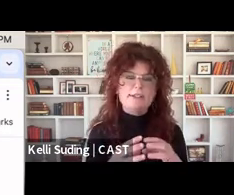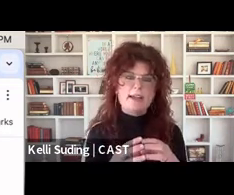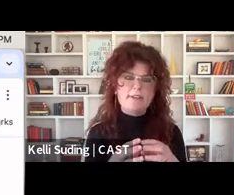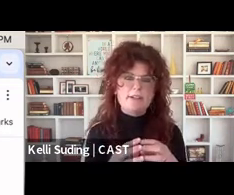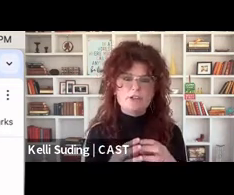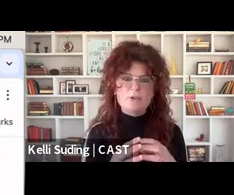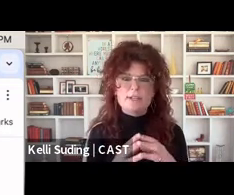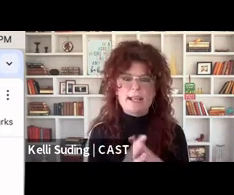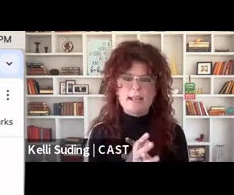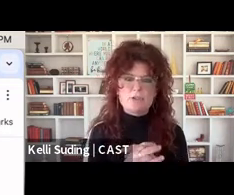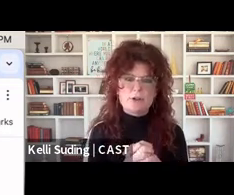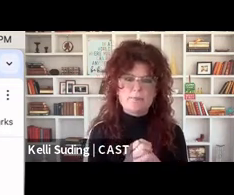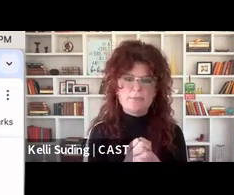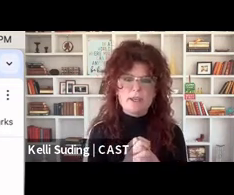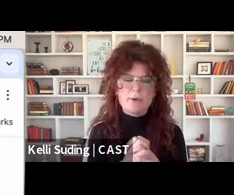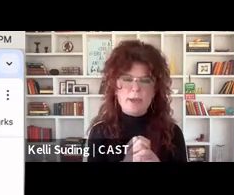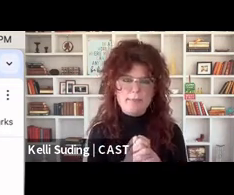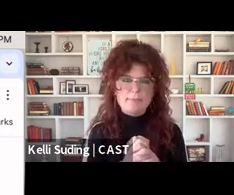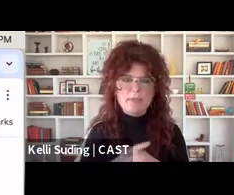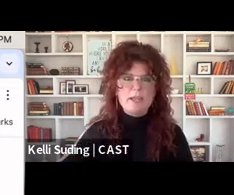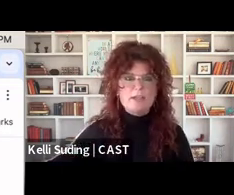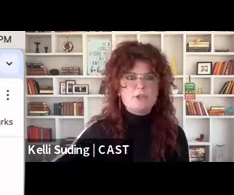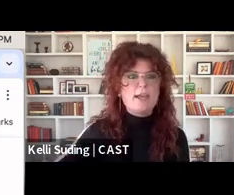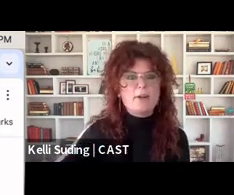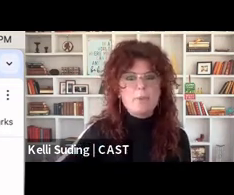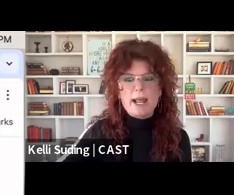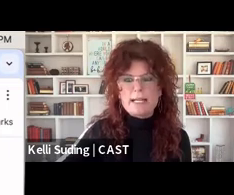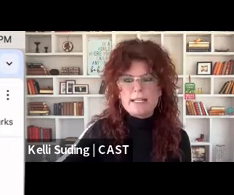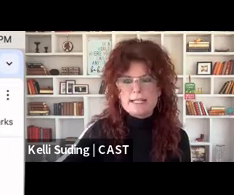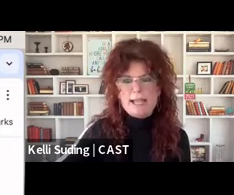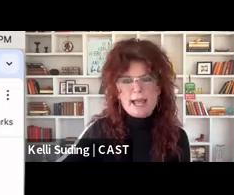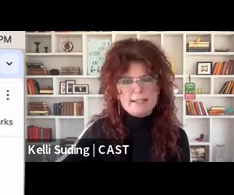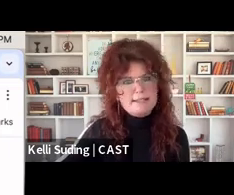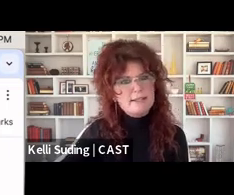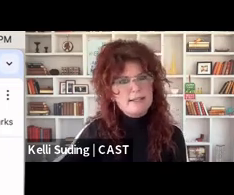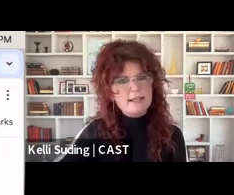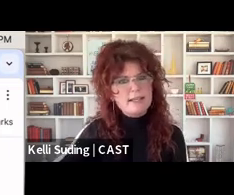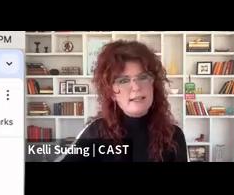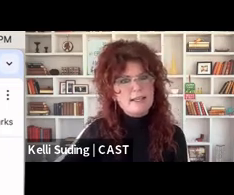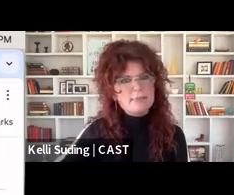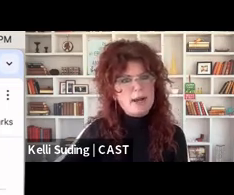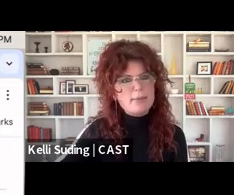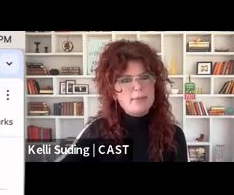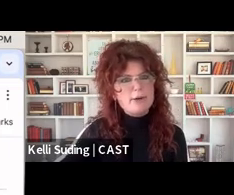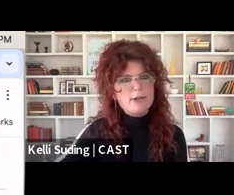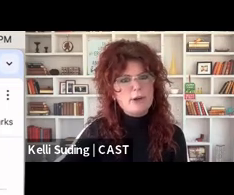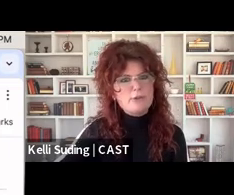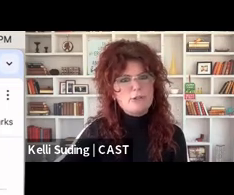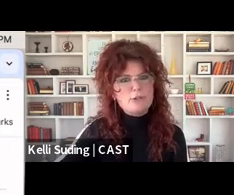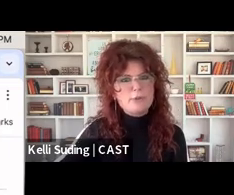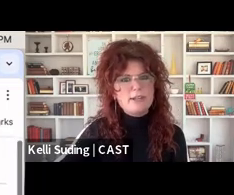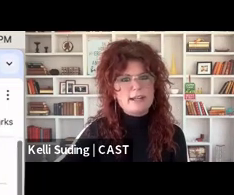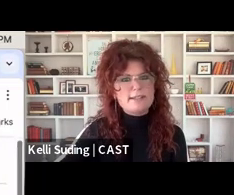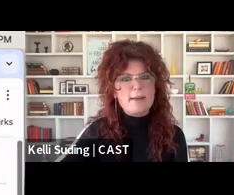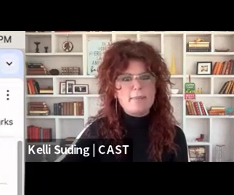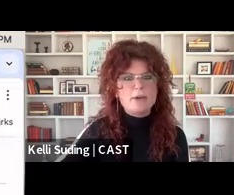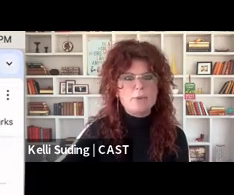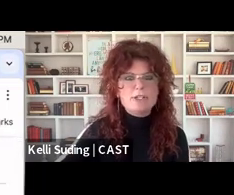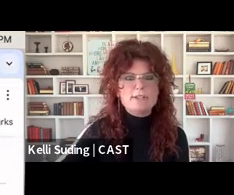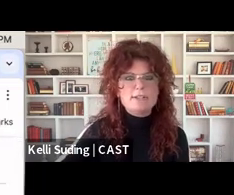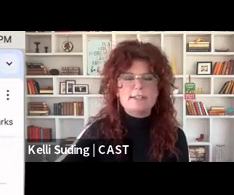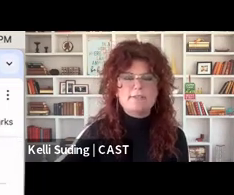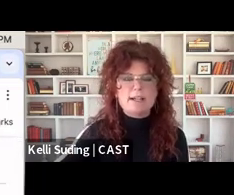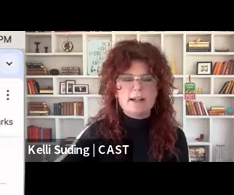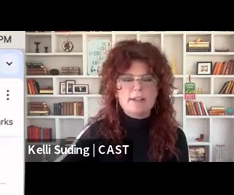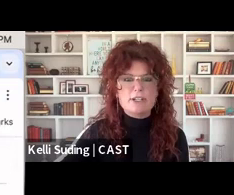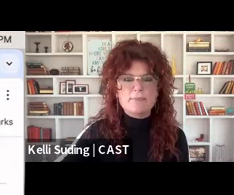then how you can dive in and use that AIM journal. Okay. So then when I click next, it's probably going to go to the next topic,